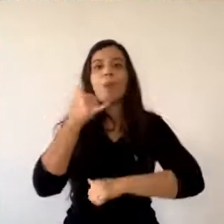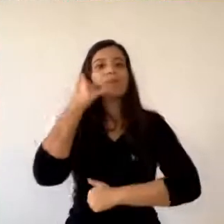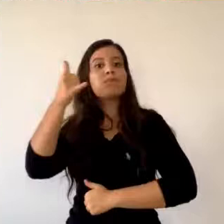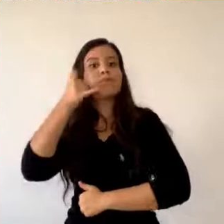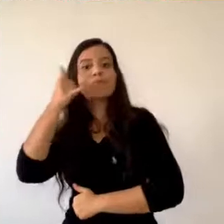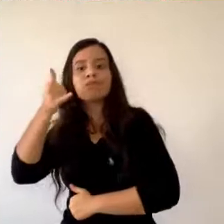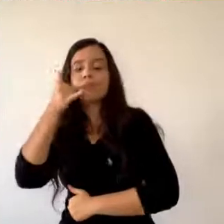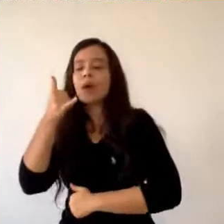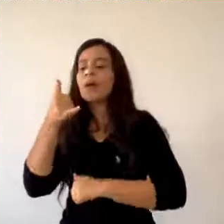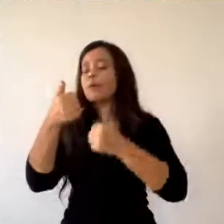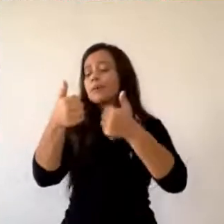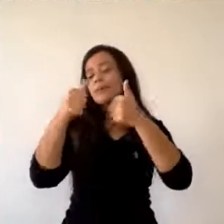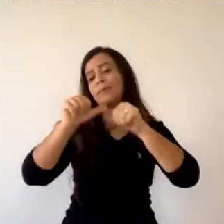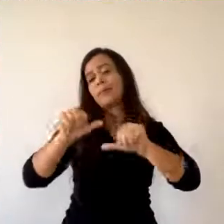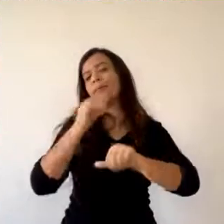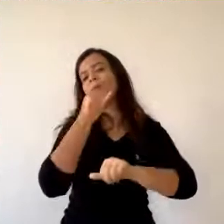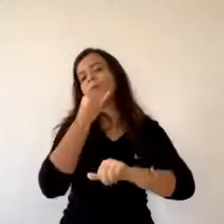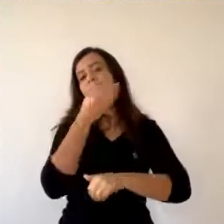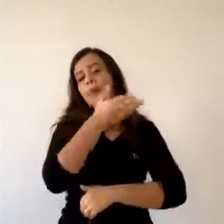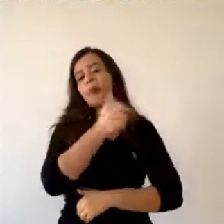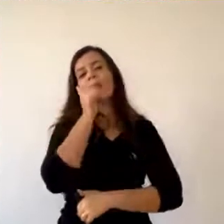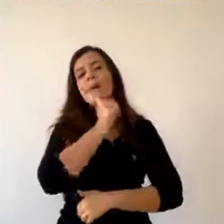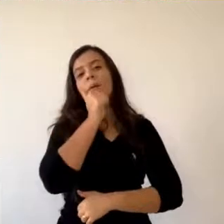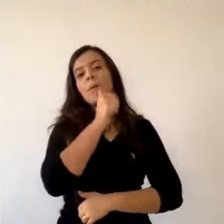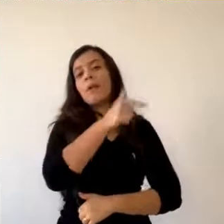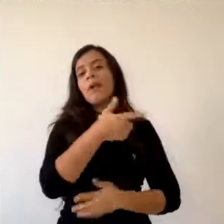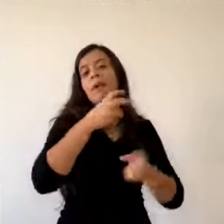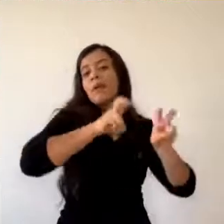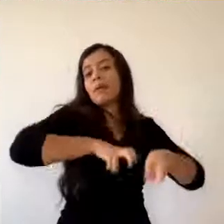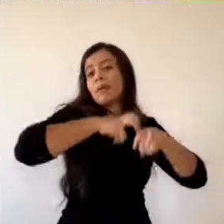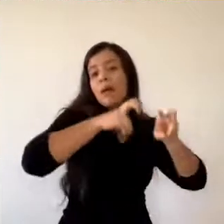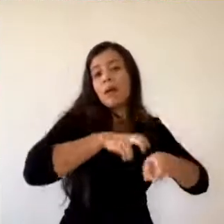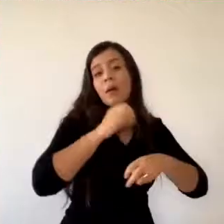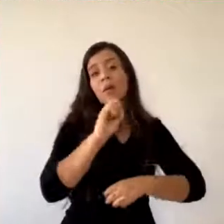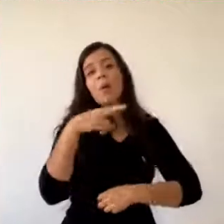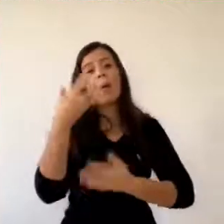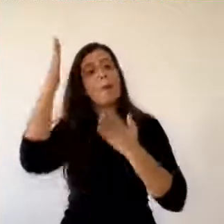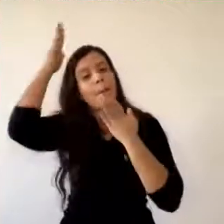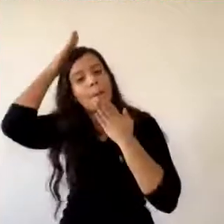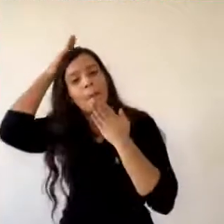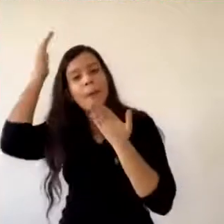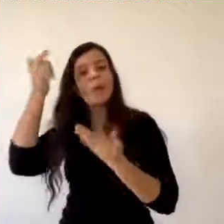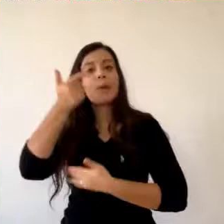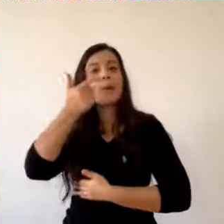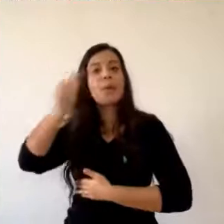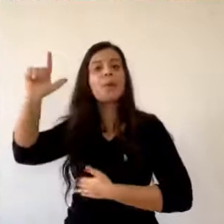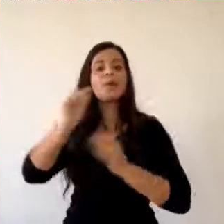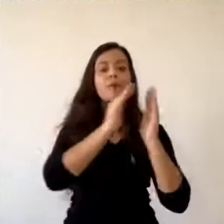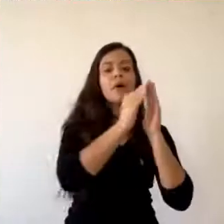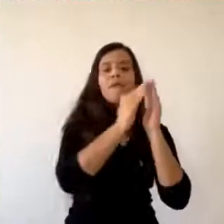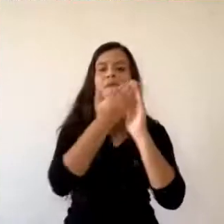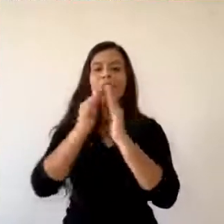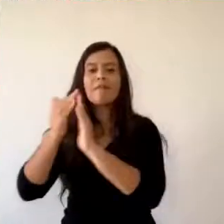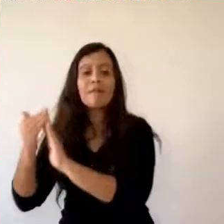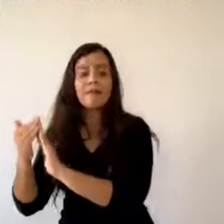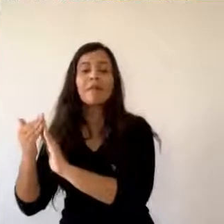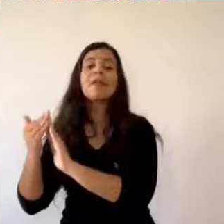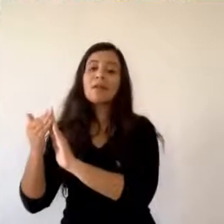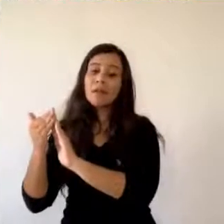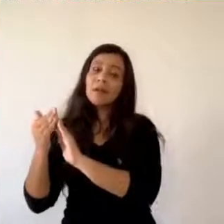like for many women, we have had this indigenous woman, this Sperafico